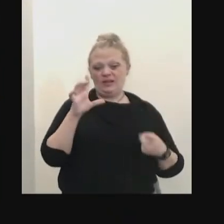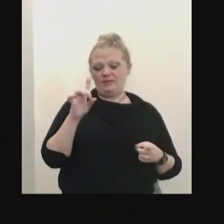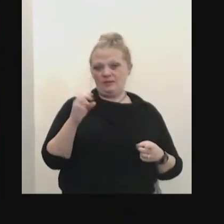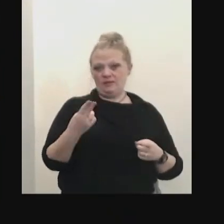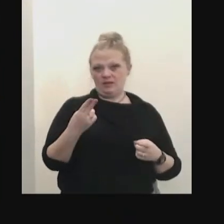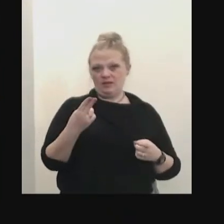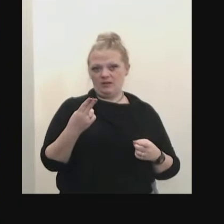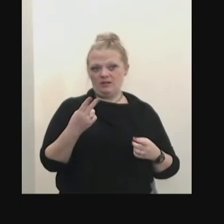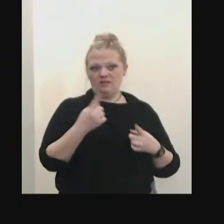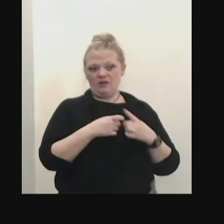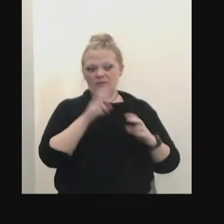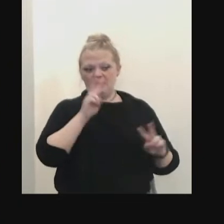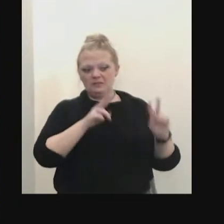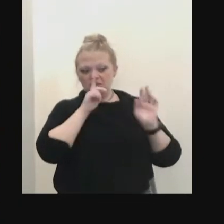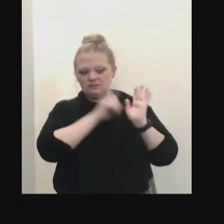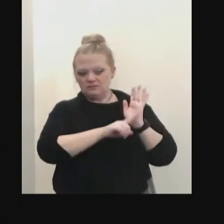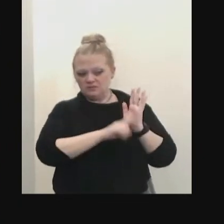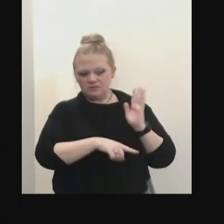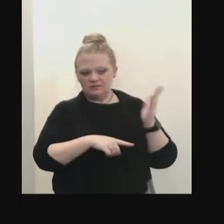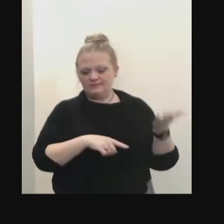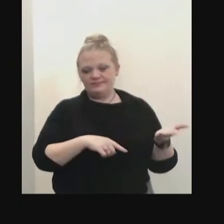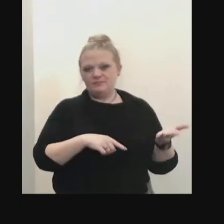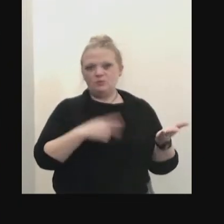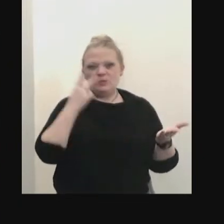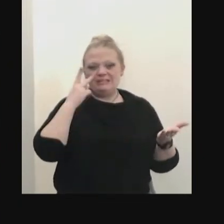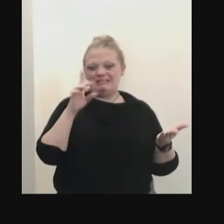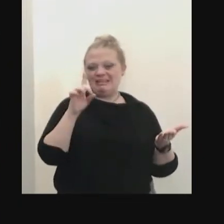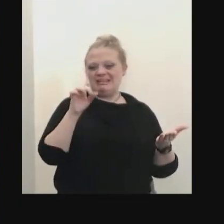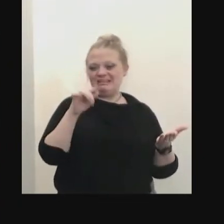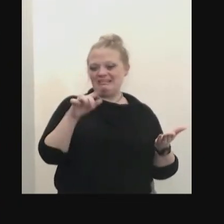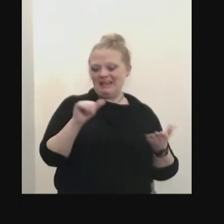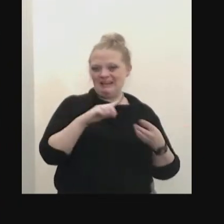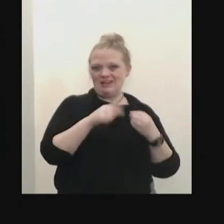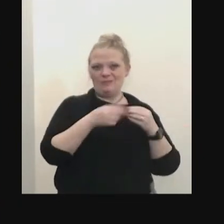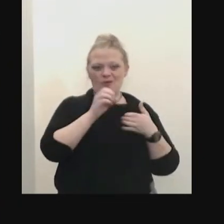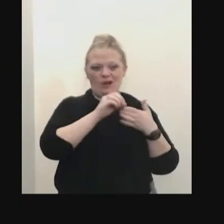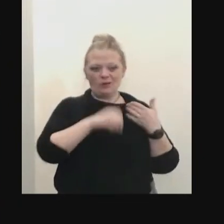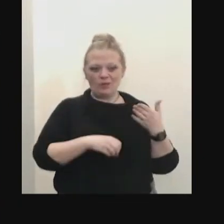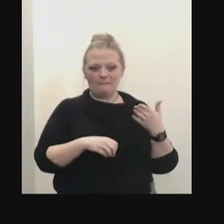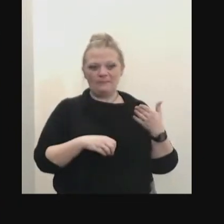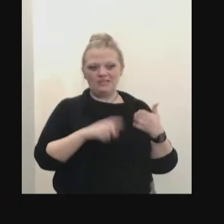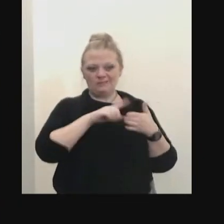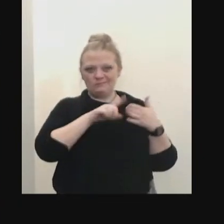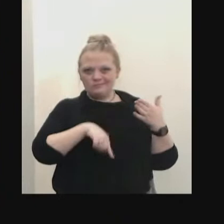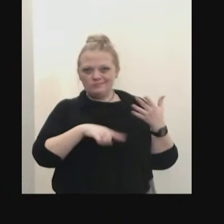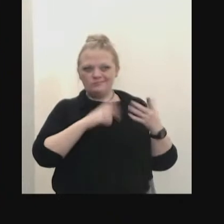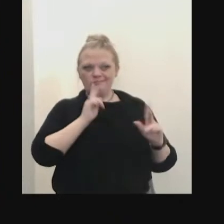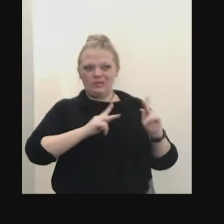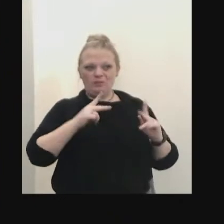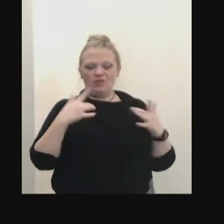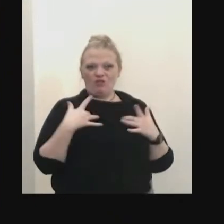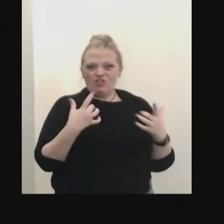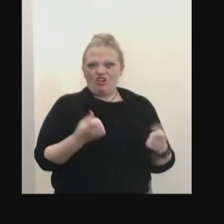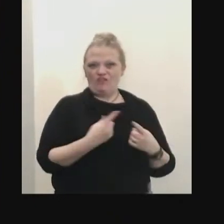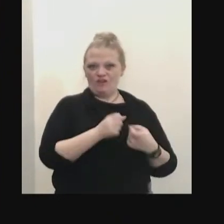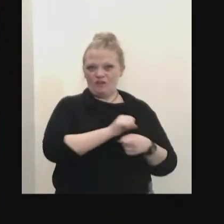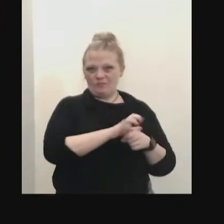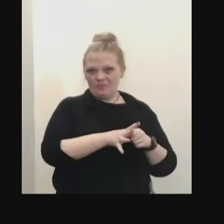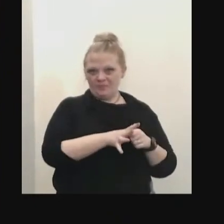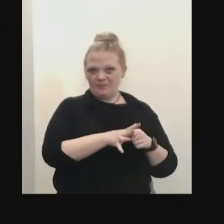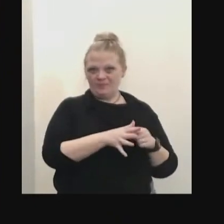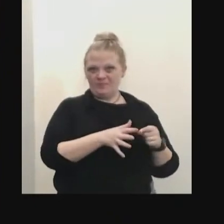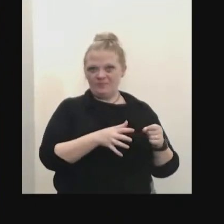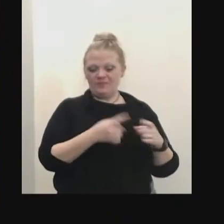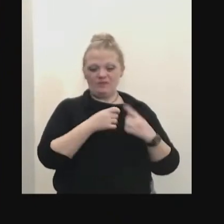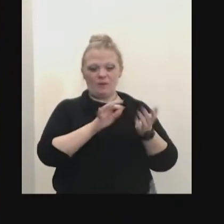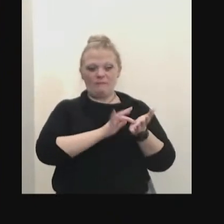side, we don't receive data about outcomes of people who've recovered from COVID-19. From the medical